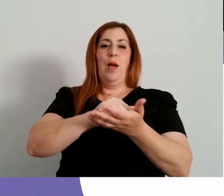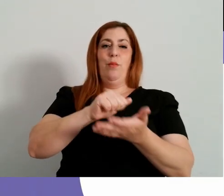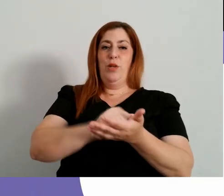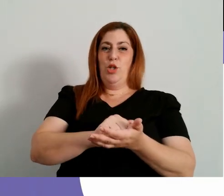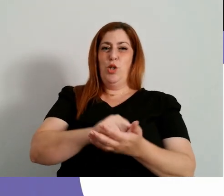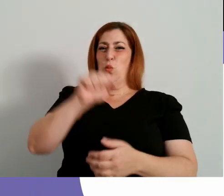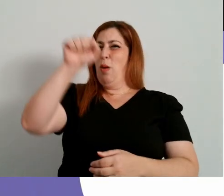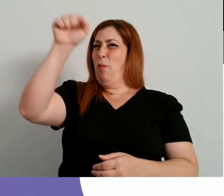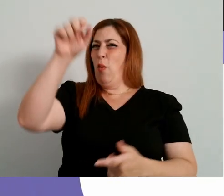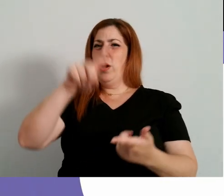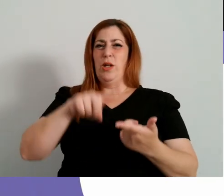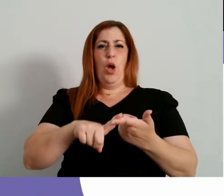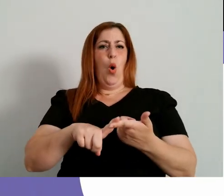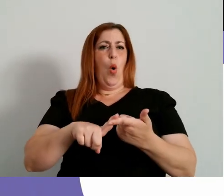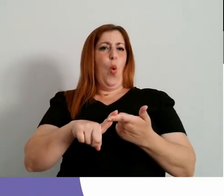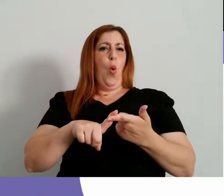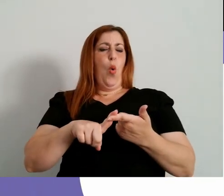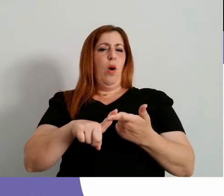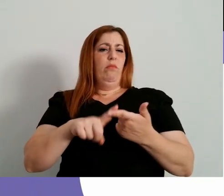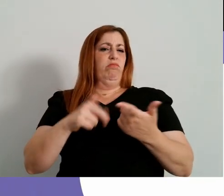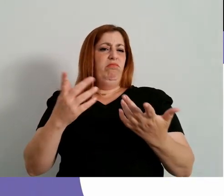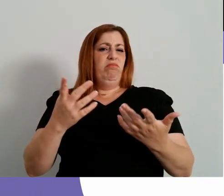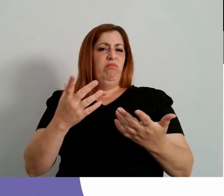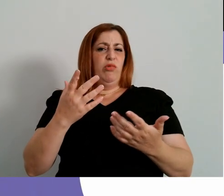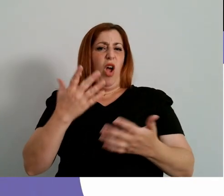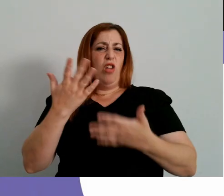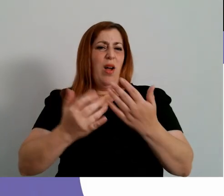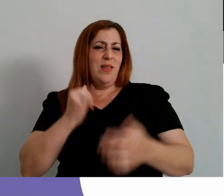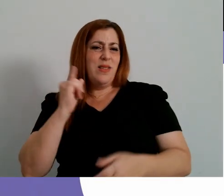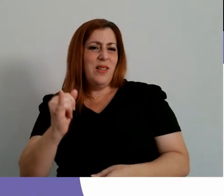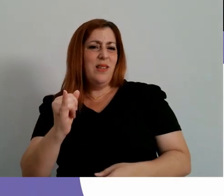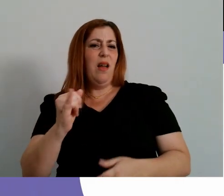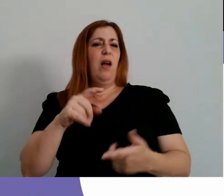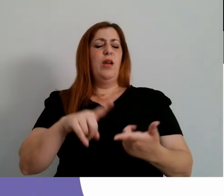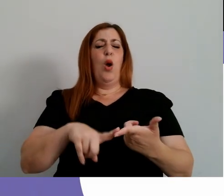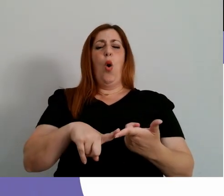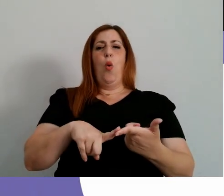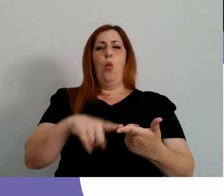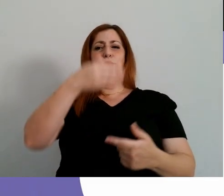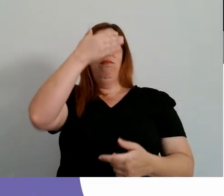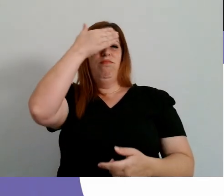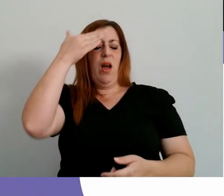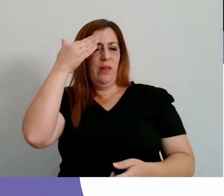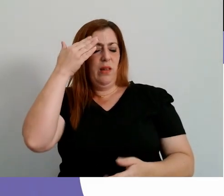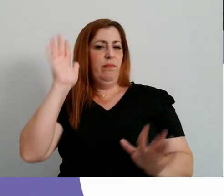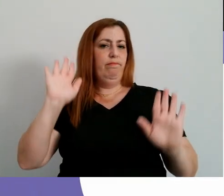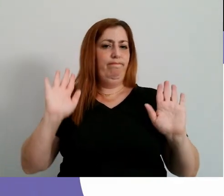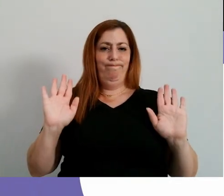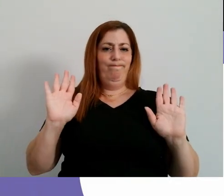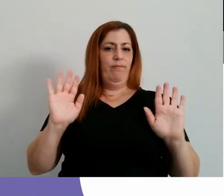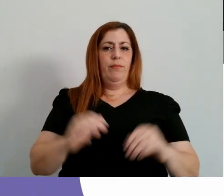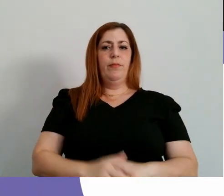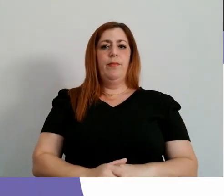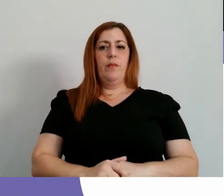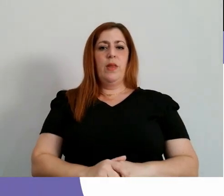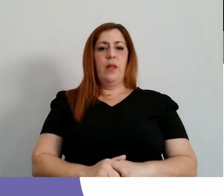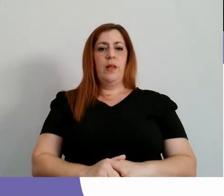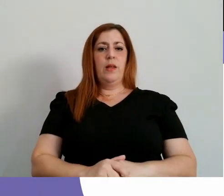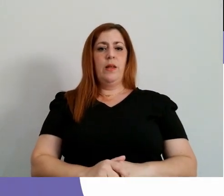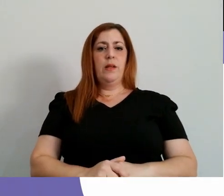or a disease. I think that sometimes we fall into a trap of seeing autism as